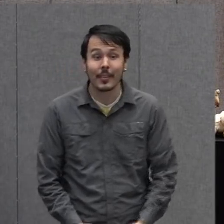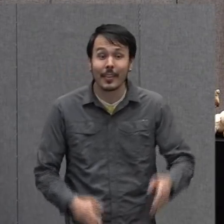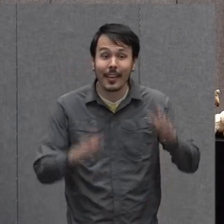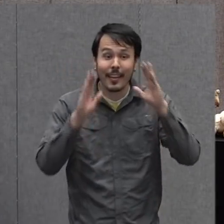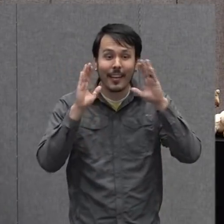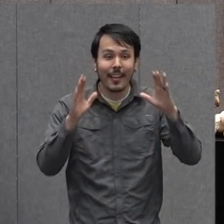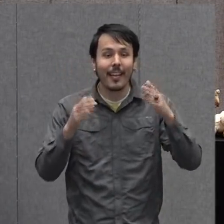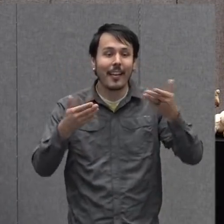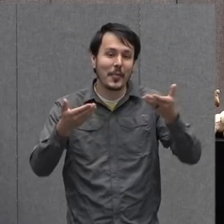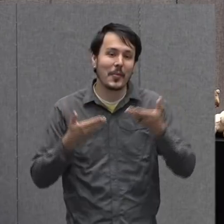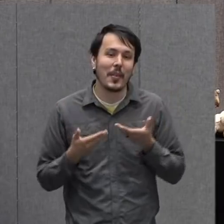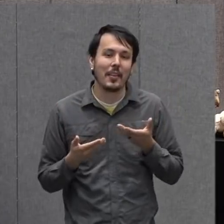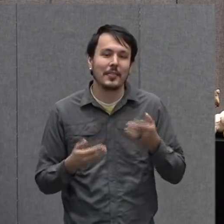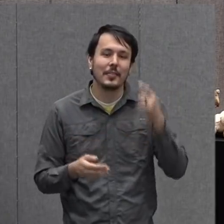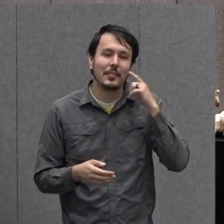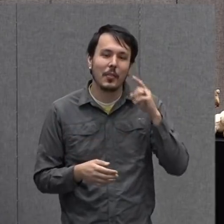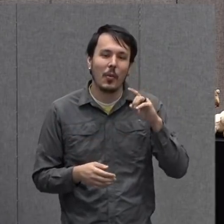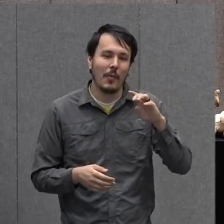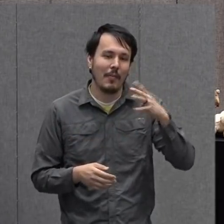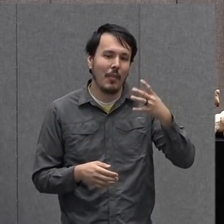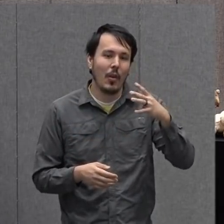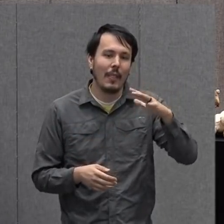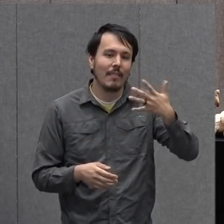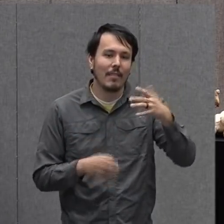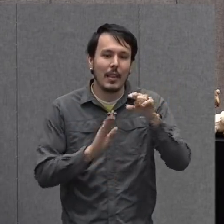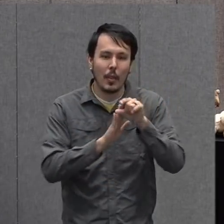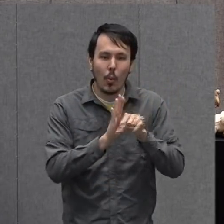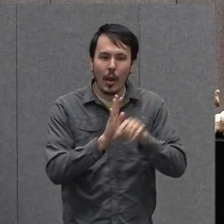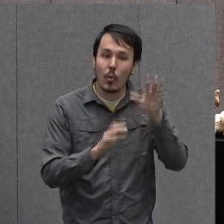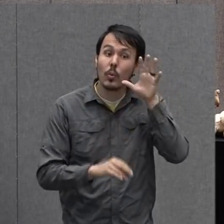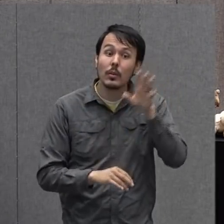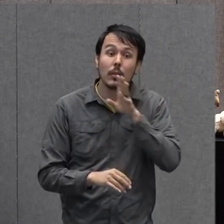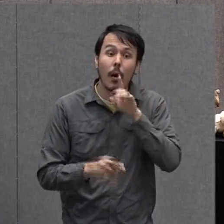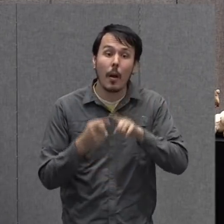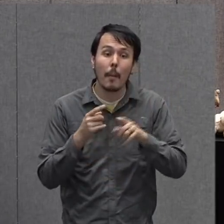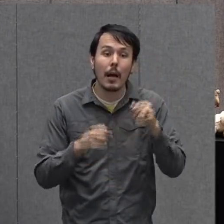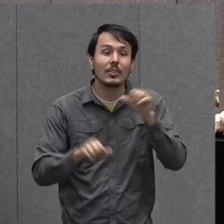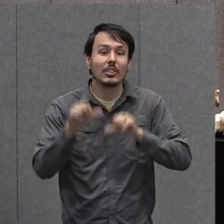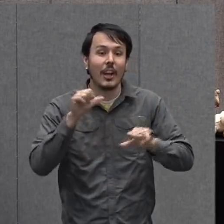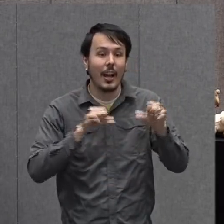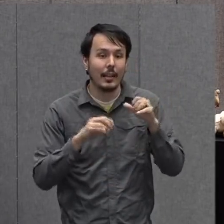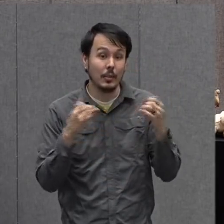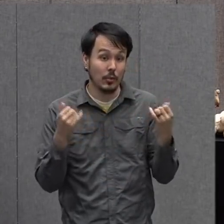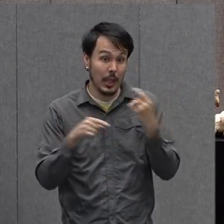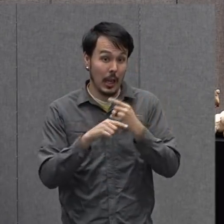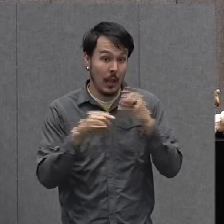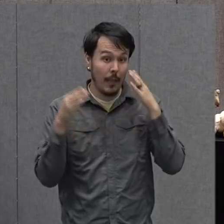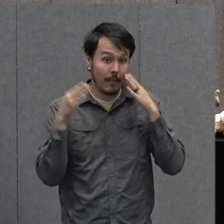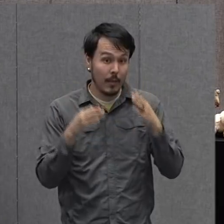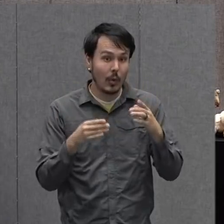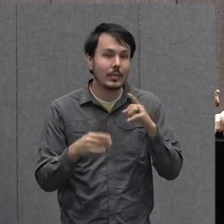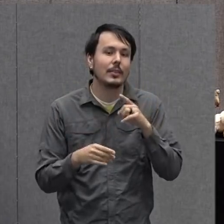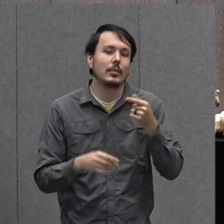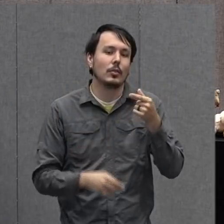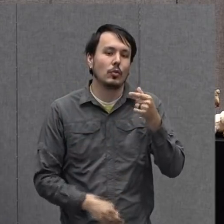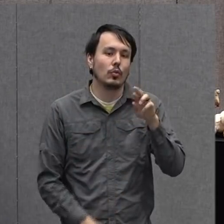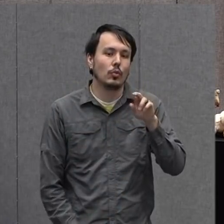Hi, welcome, 4th and 5th grade. We're going to talk about science. And today our focus is on gravity.